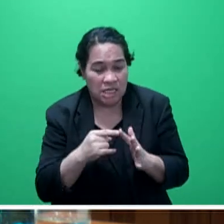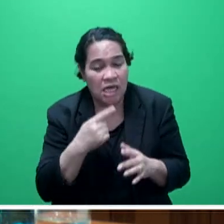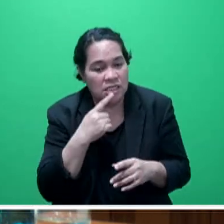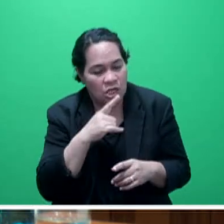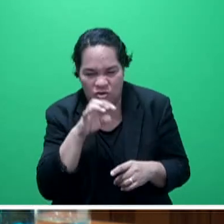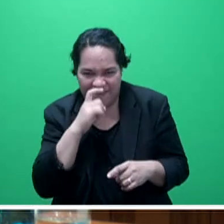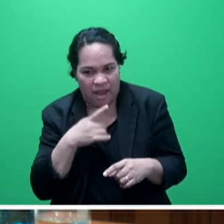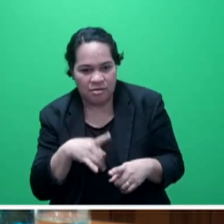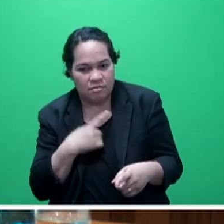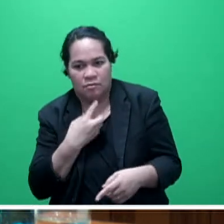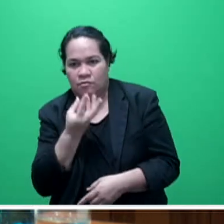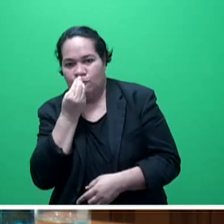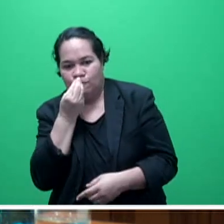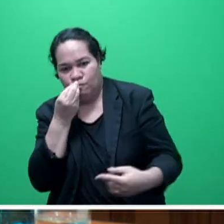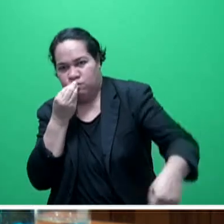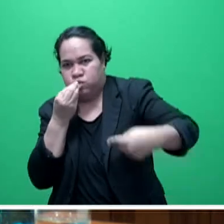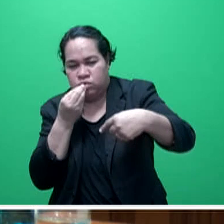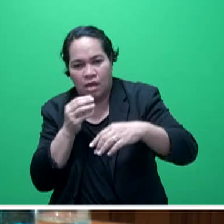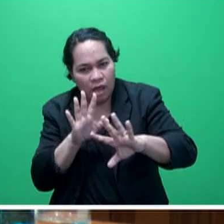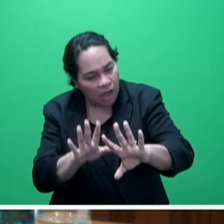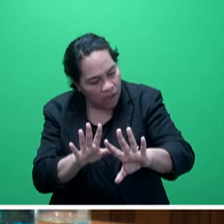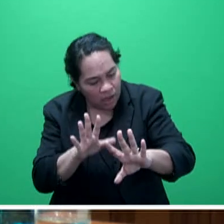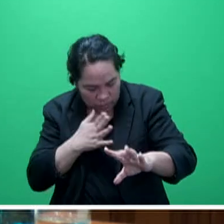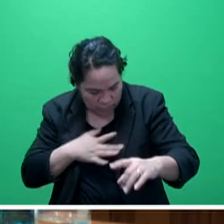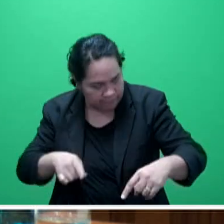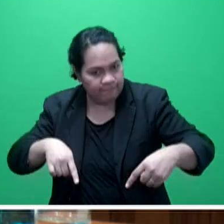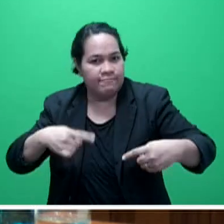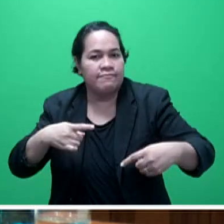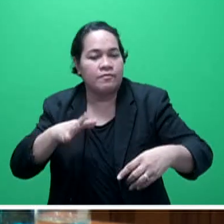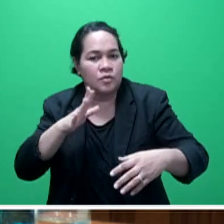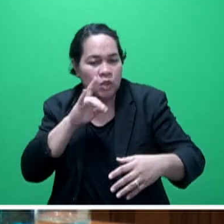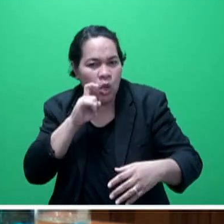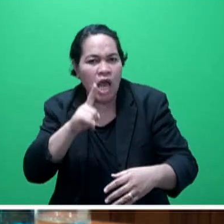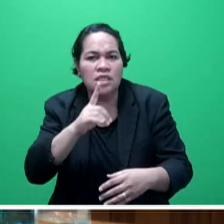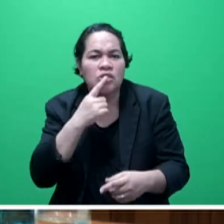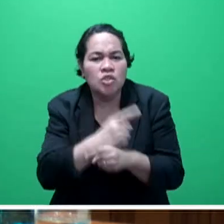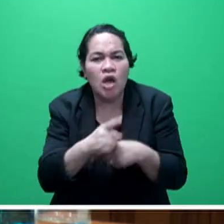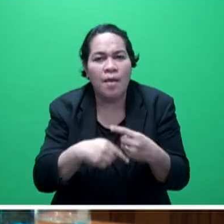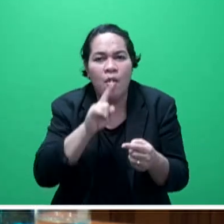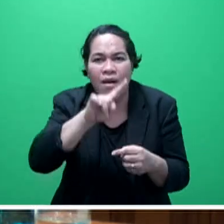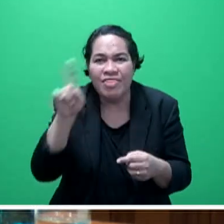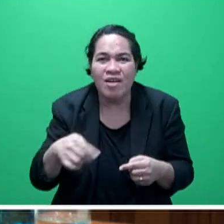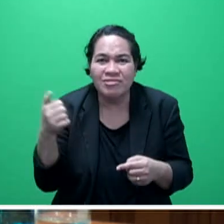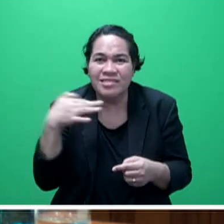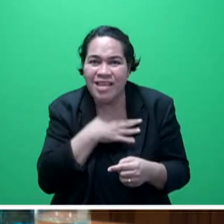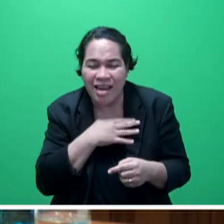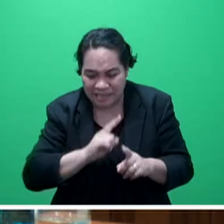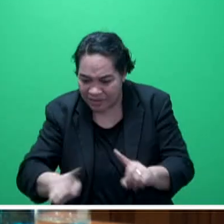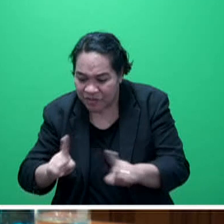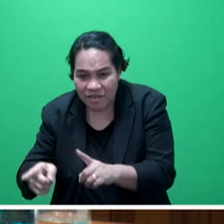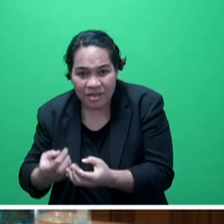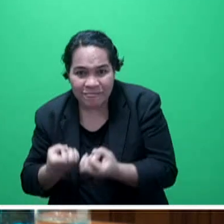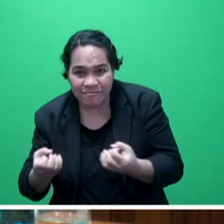that 1,600 white goods that are our imports, and he further said that these are not consumed or